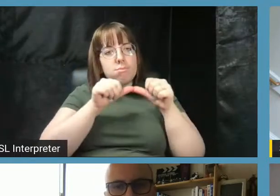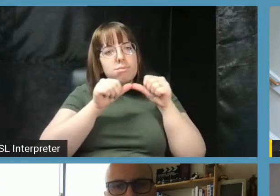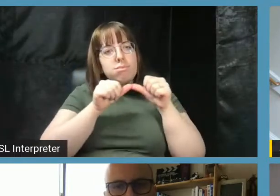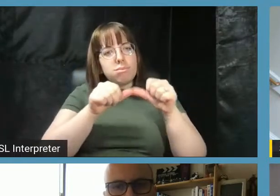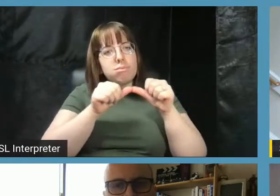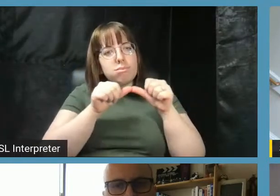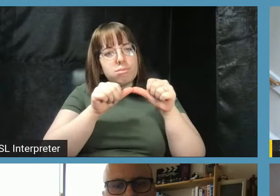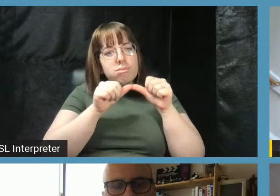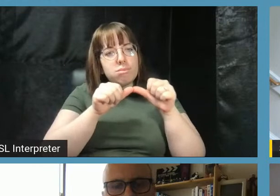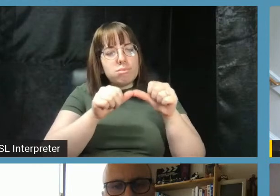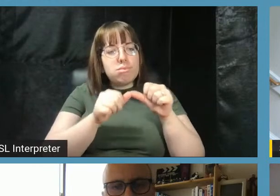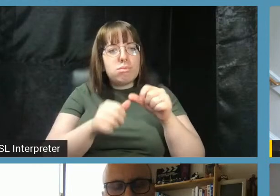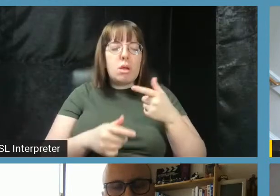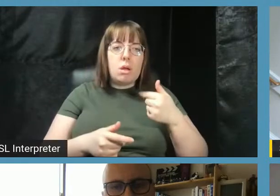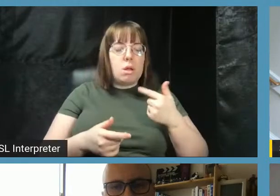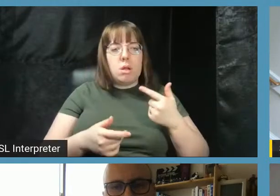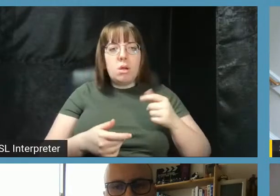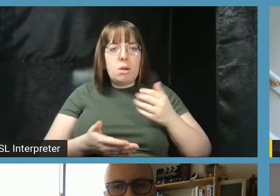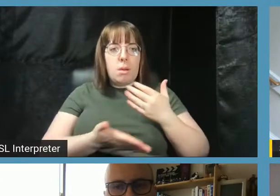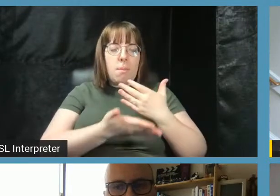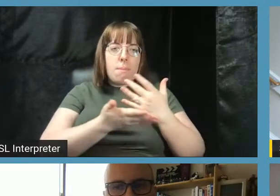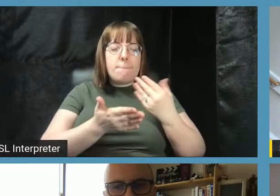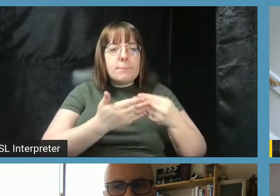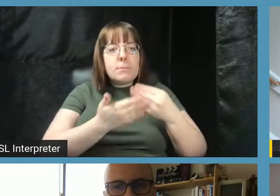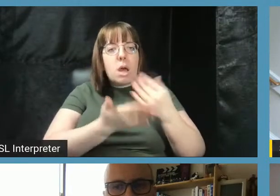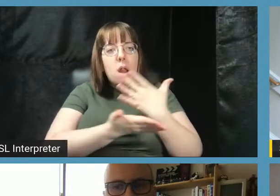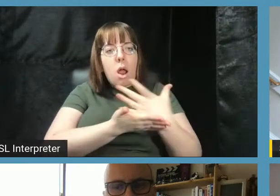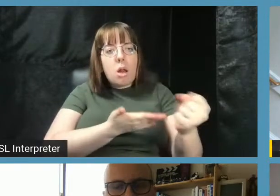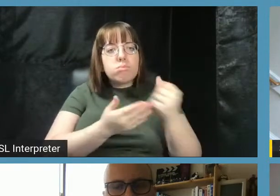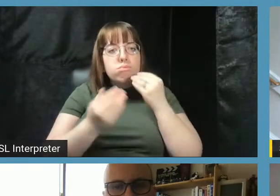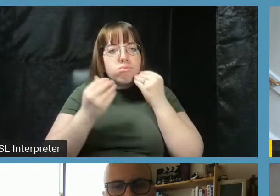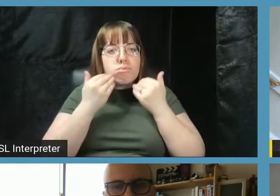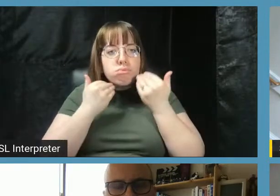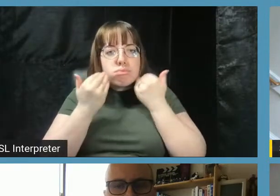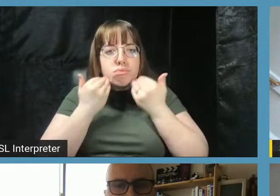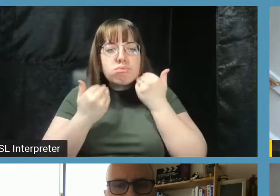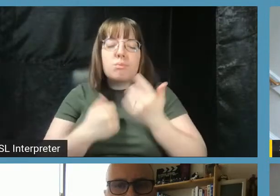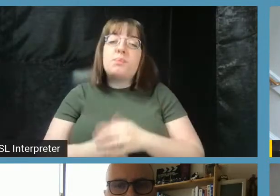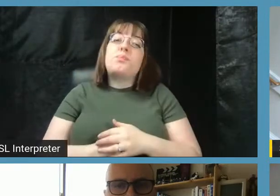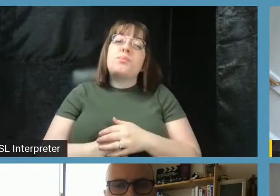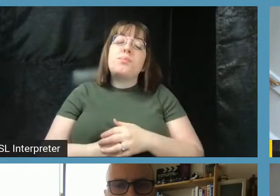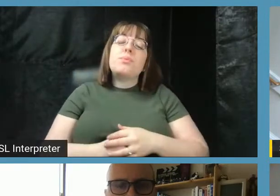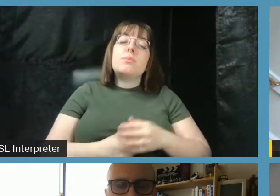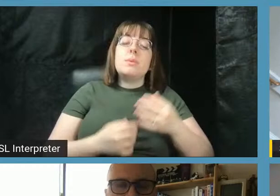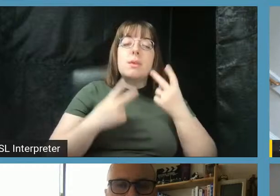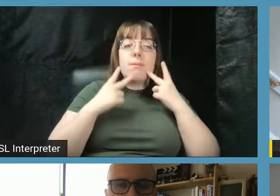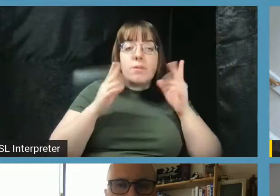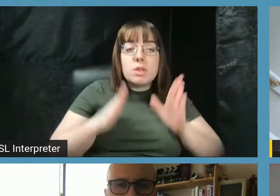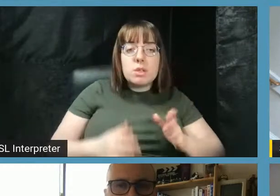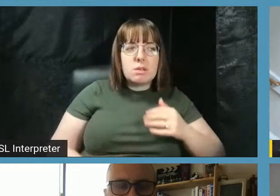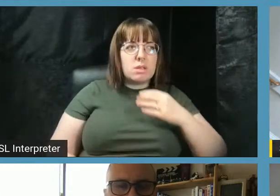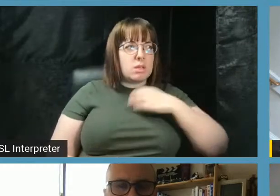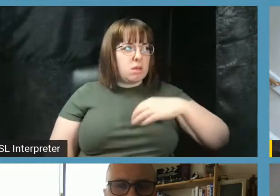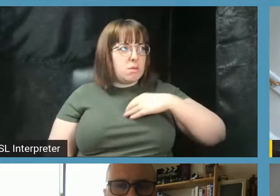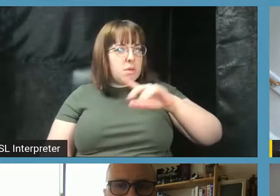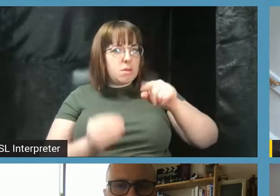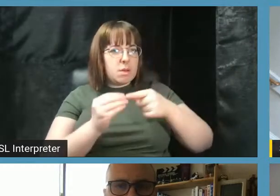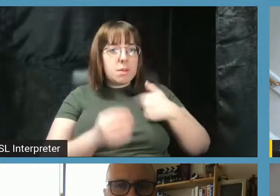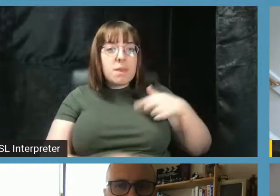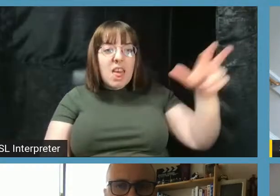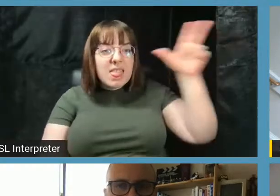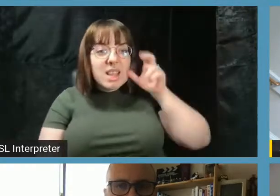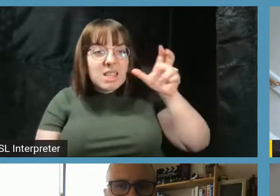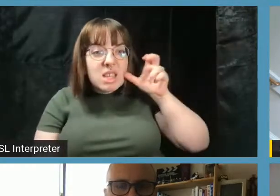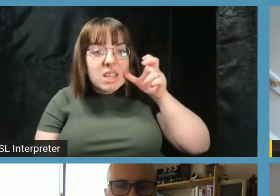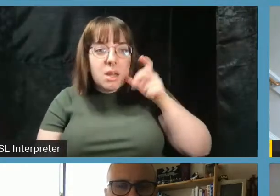can be built into your process. And then listen to your visitors. As they complain about something, it's, we love that.